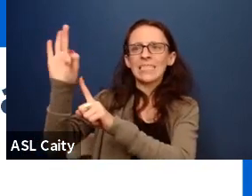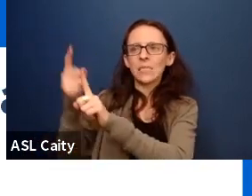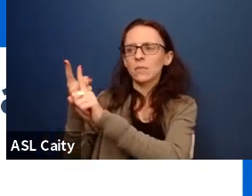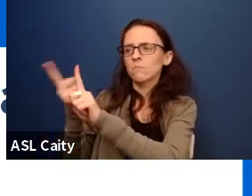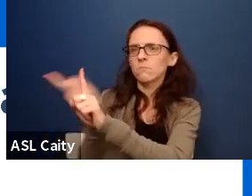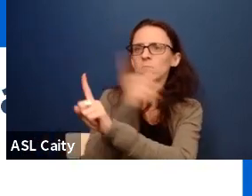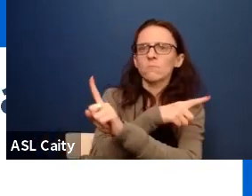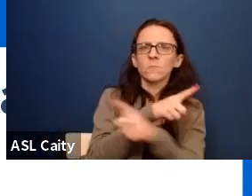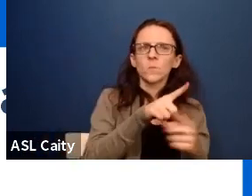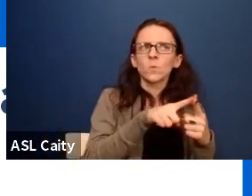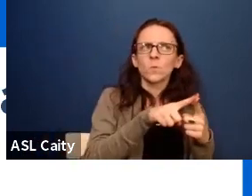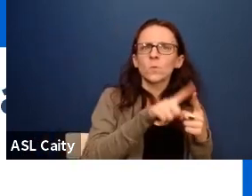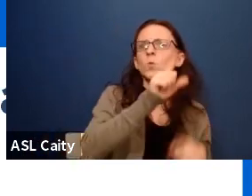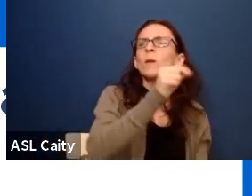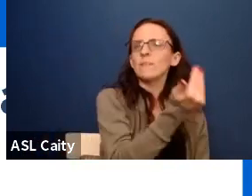2015.